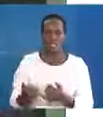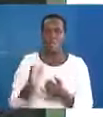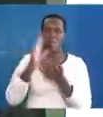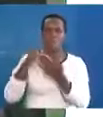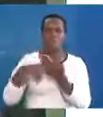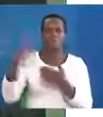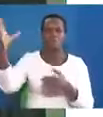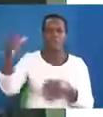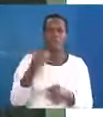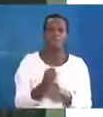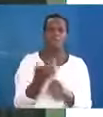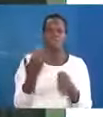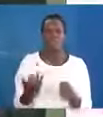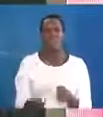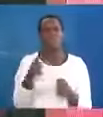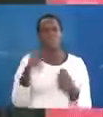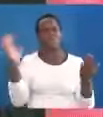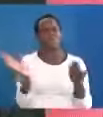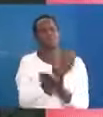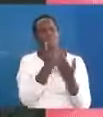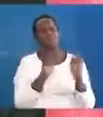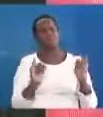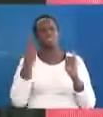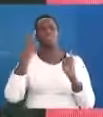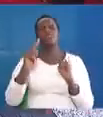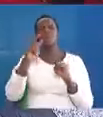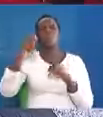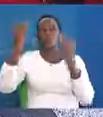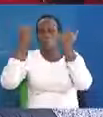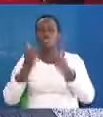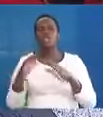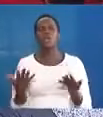does that erode the independence of judiciary?